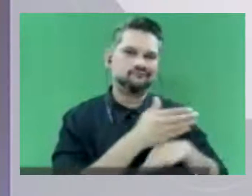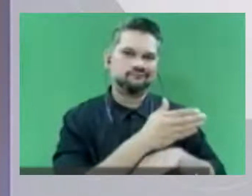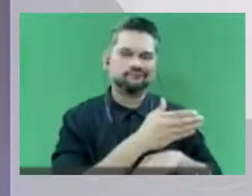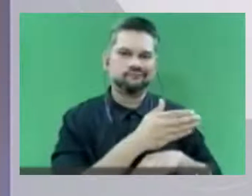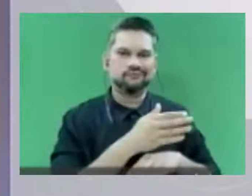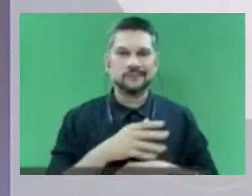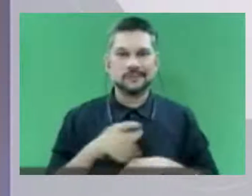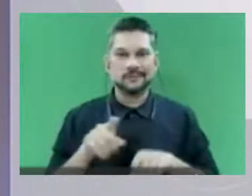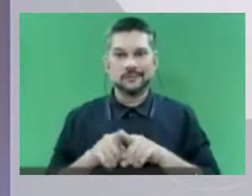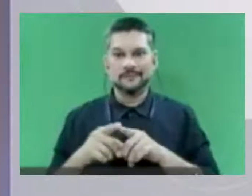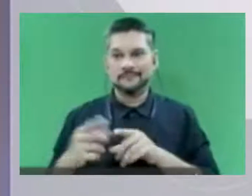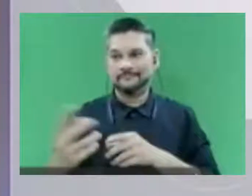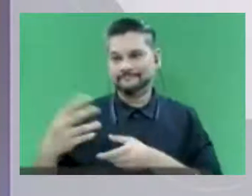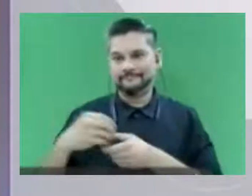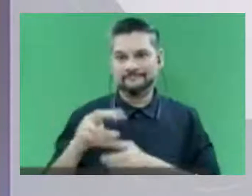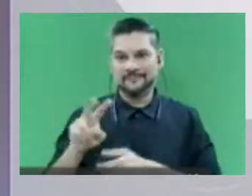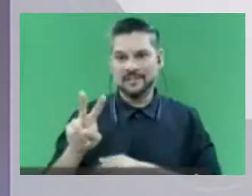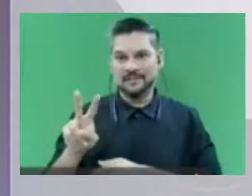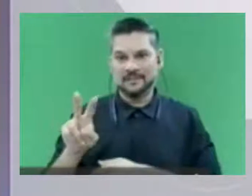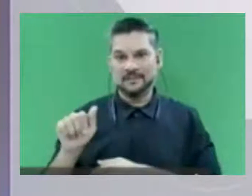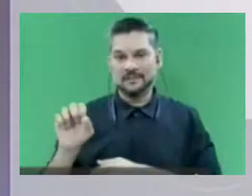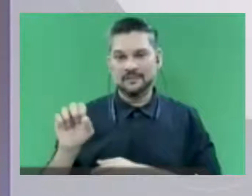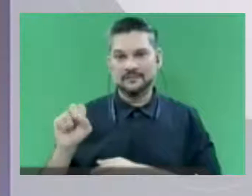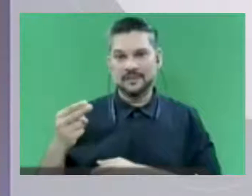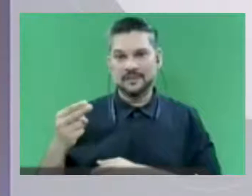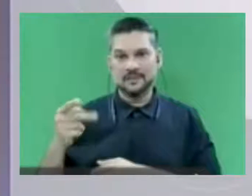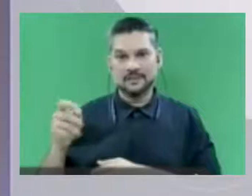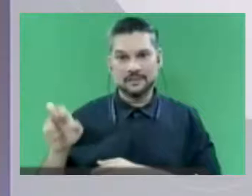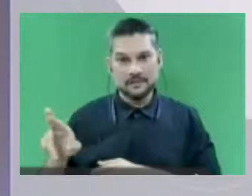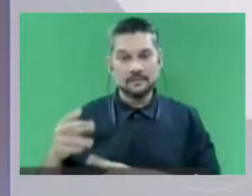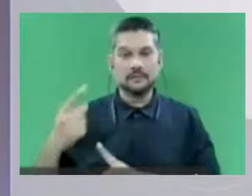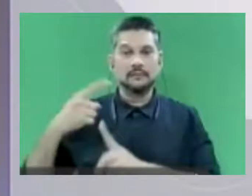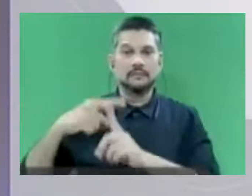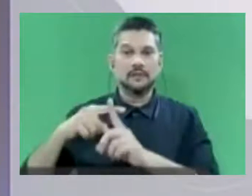in this process, as well as including Shabbir bhai.